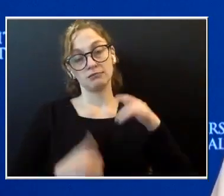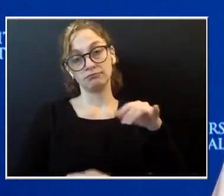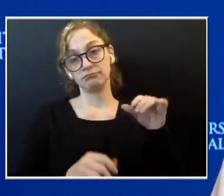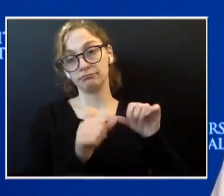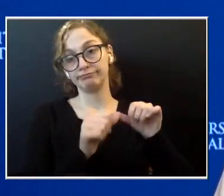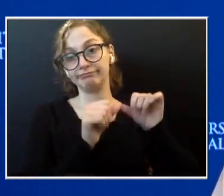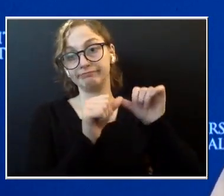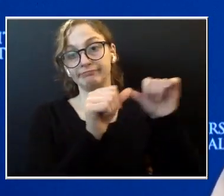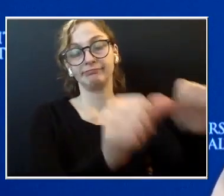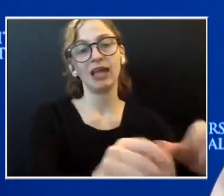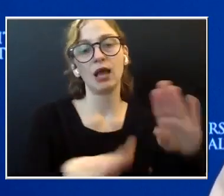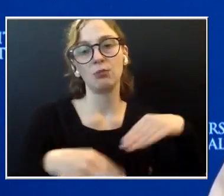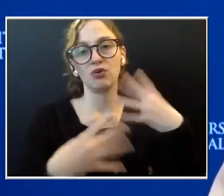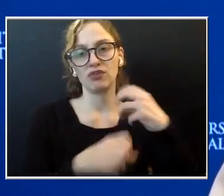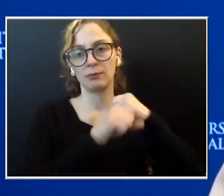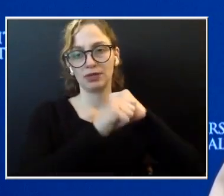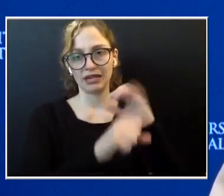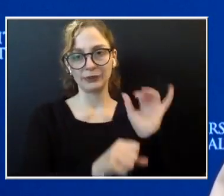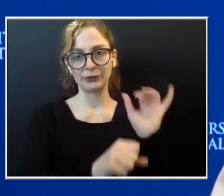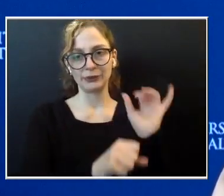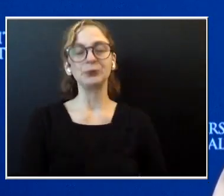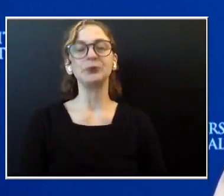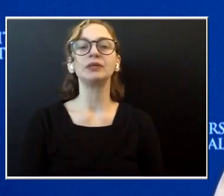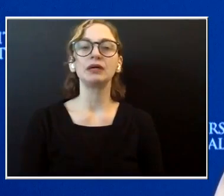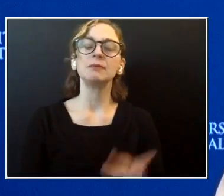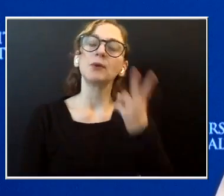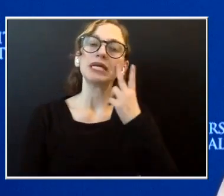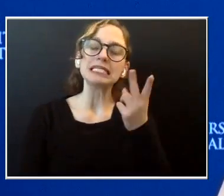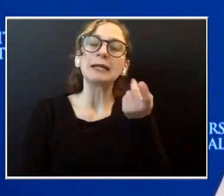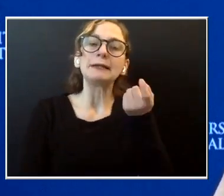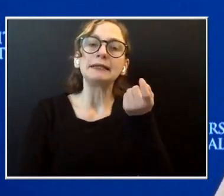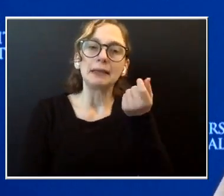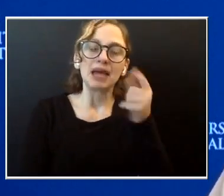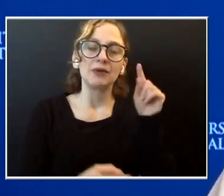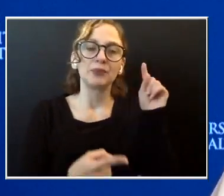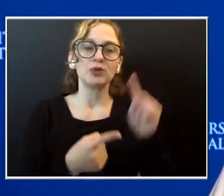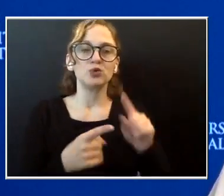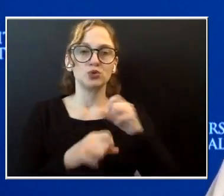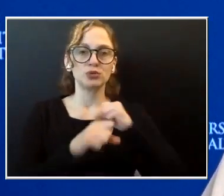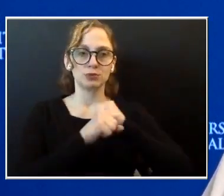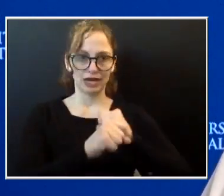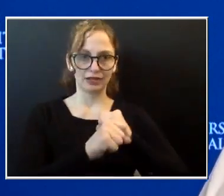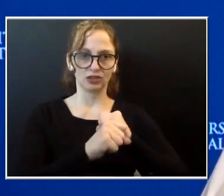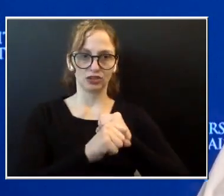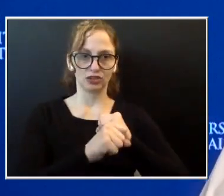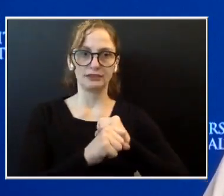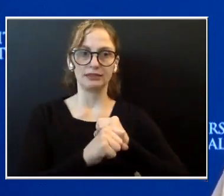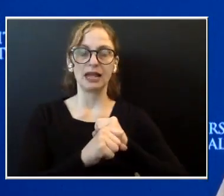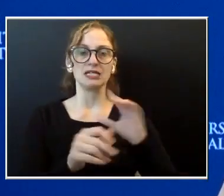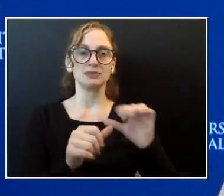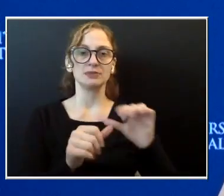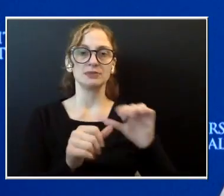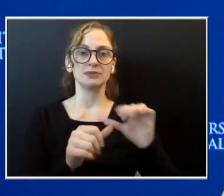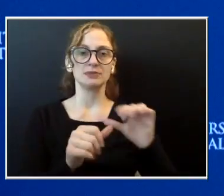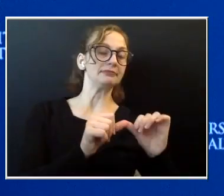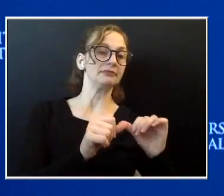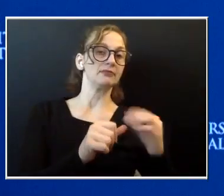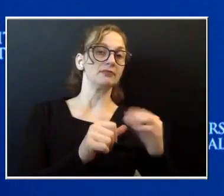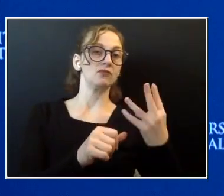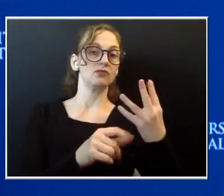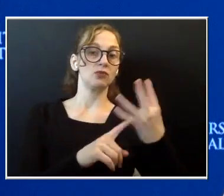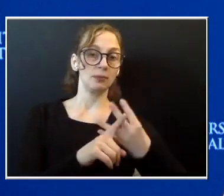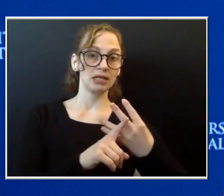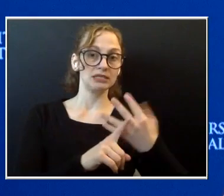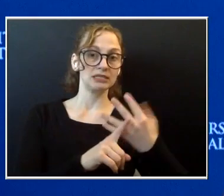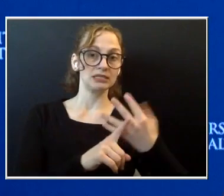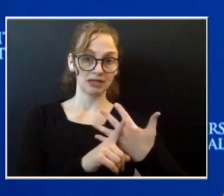as well. But we do see a little bit of that reduced protection as we get further than 4 or 5 months out from that vaccine